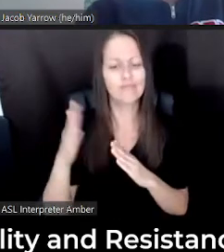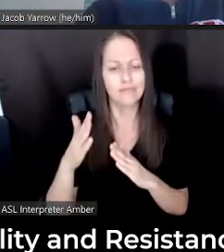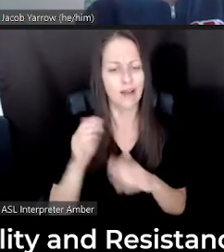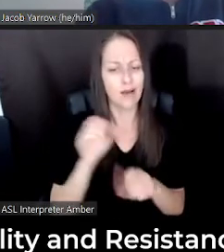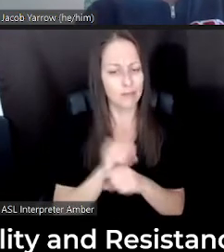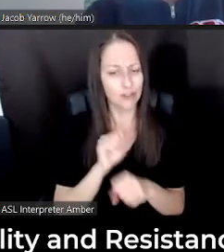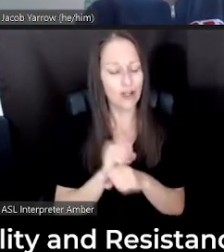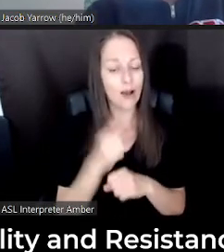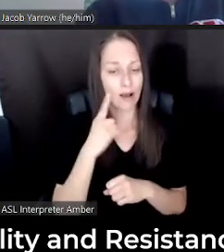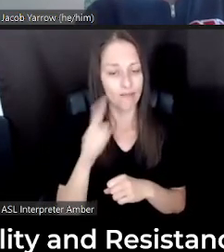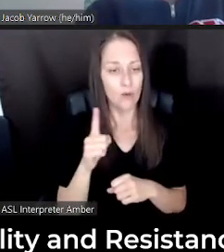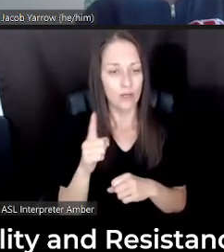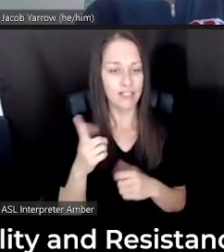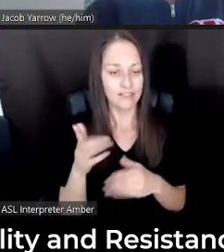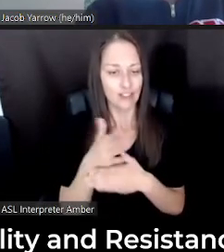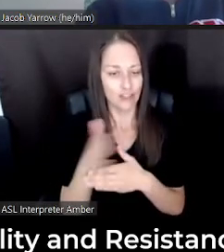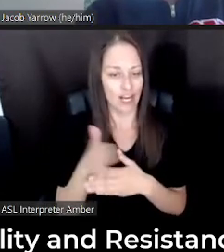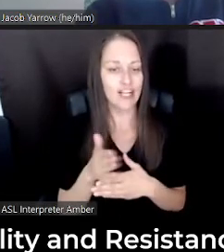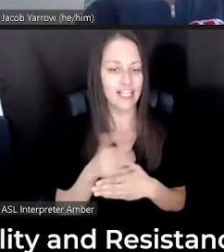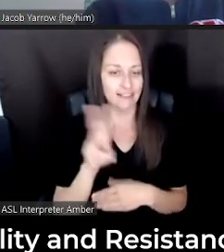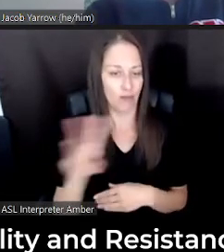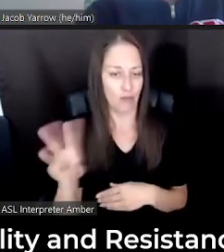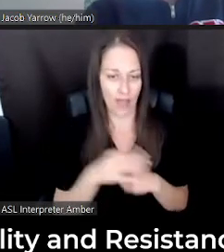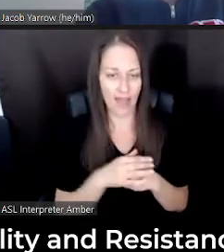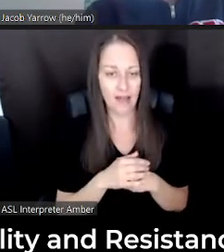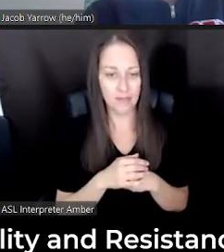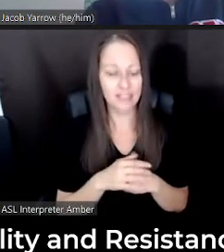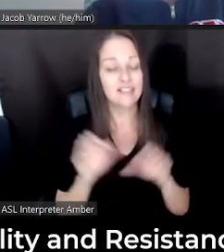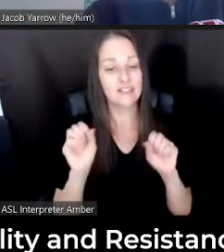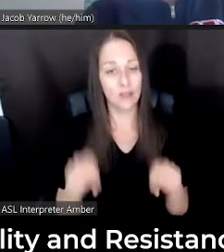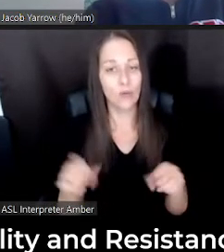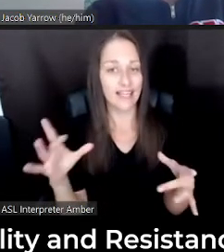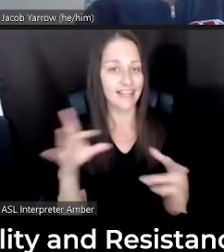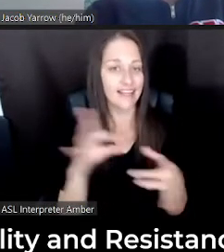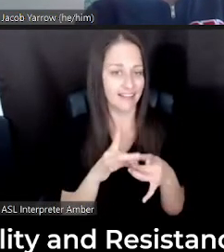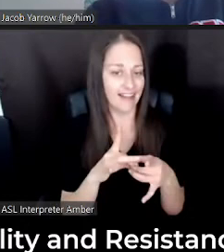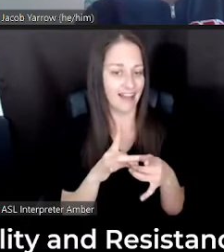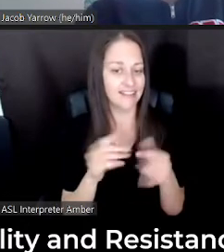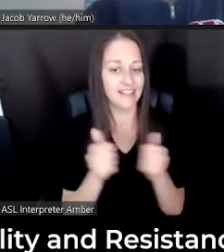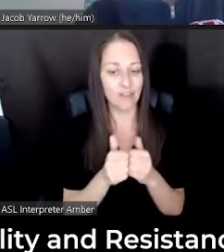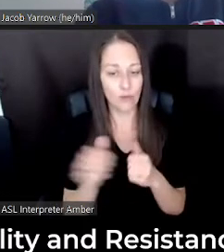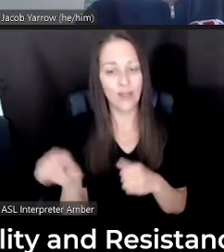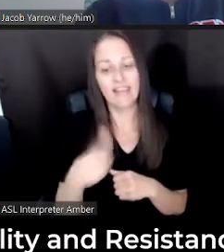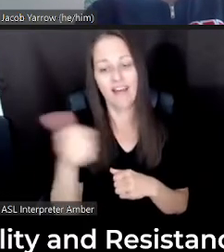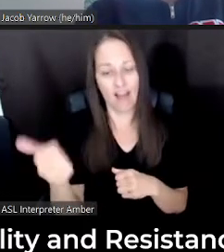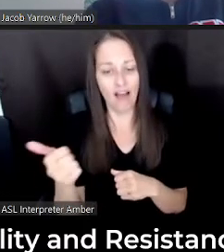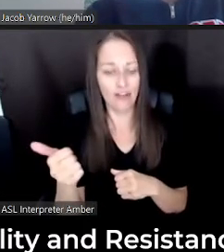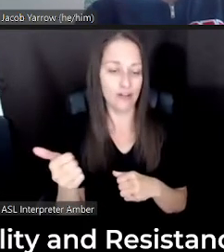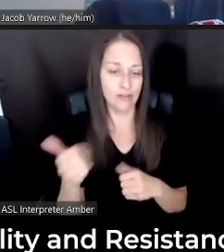screen. And we just need to remember we can connect even when we have these other barriers in place.